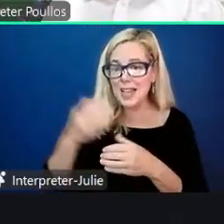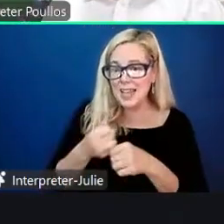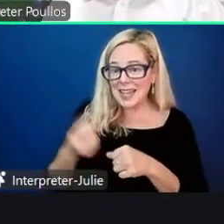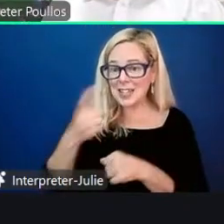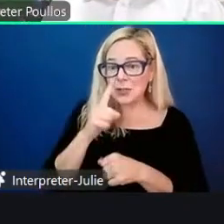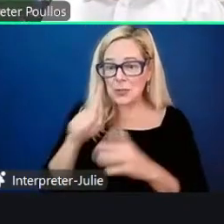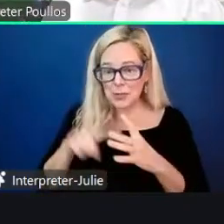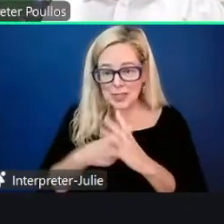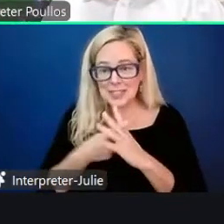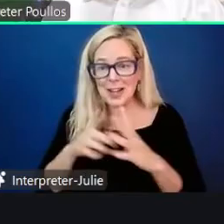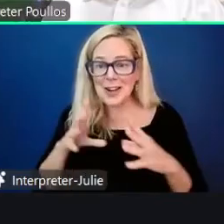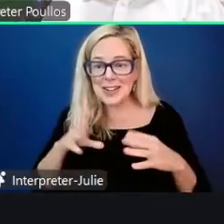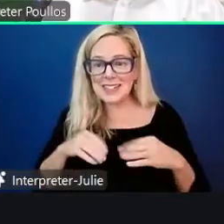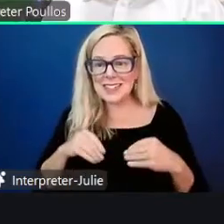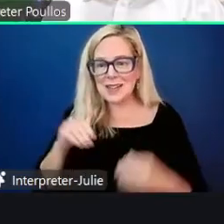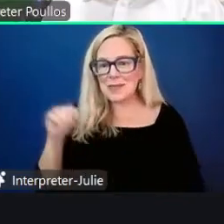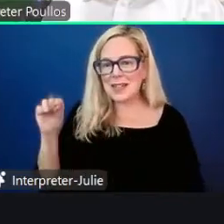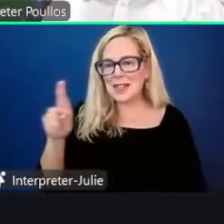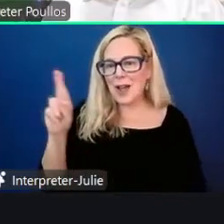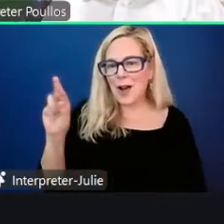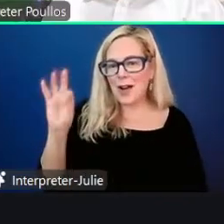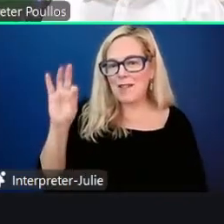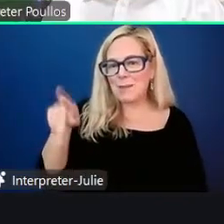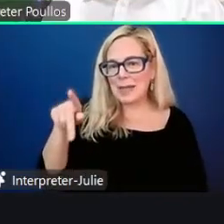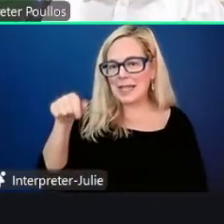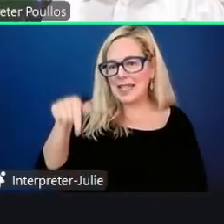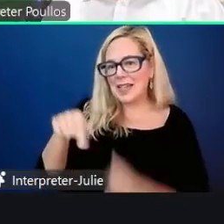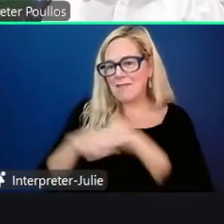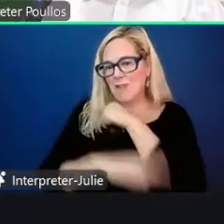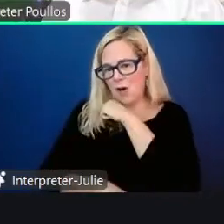accepting RFPs again in the fall.